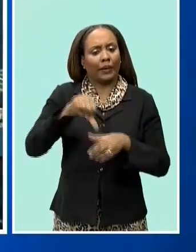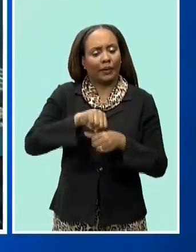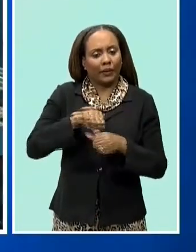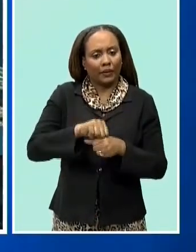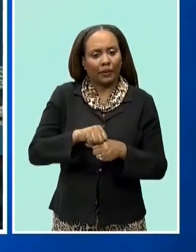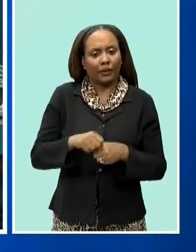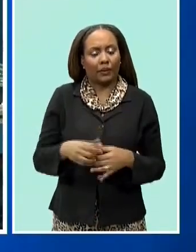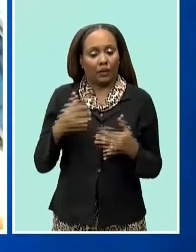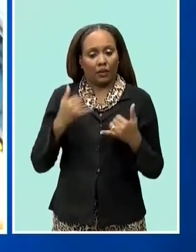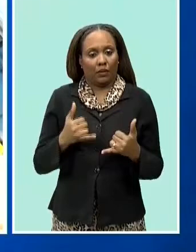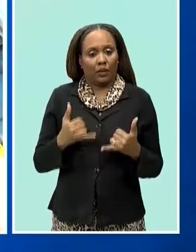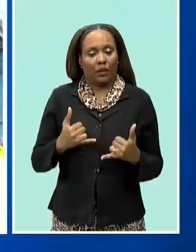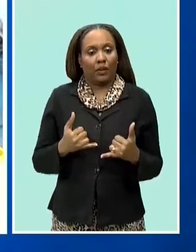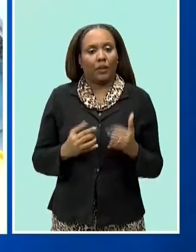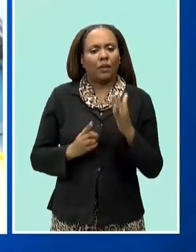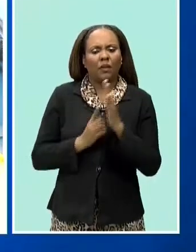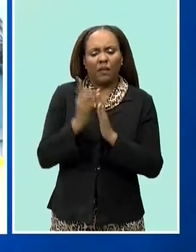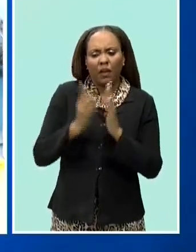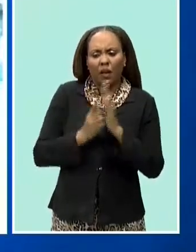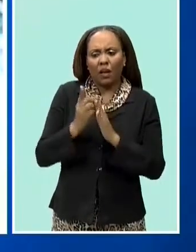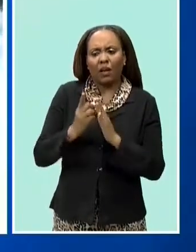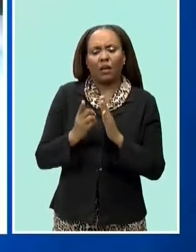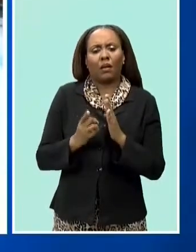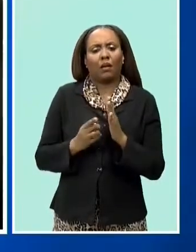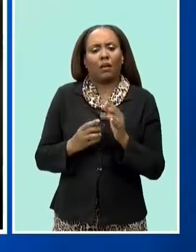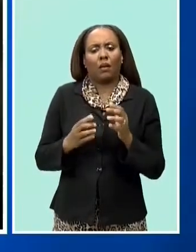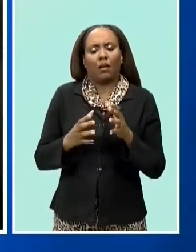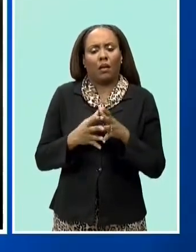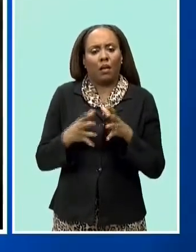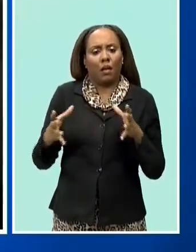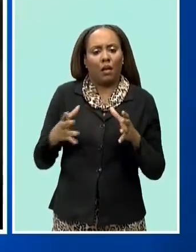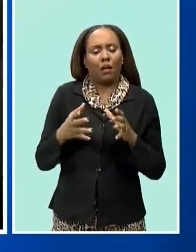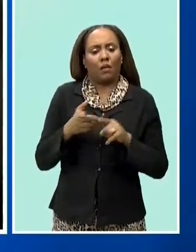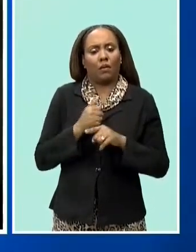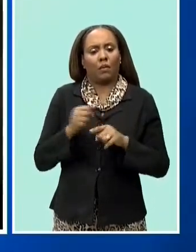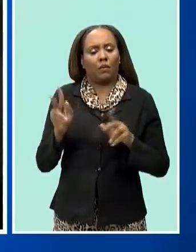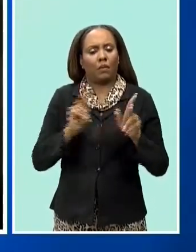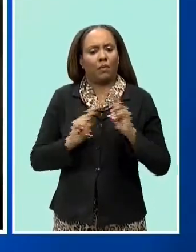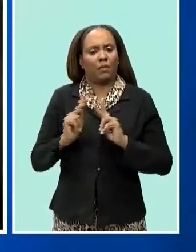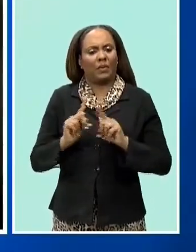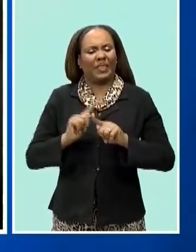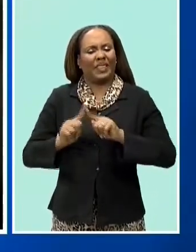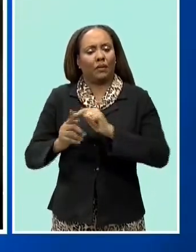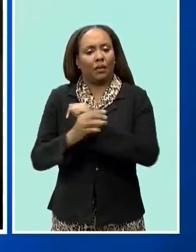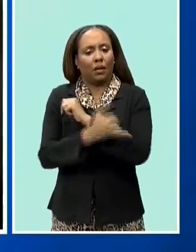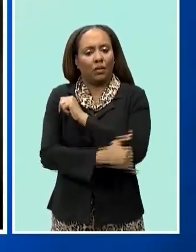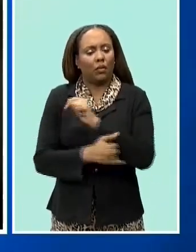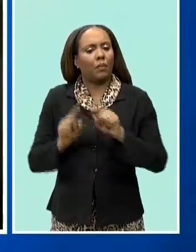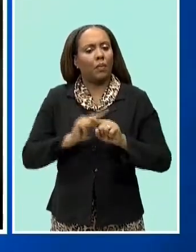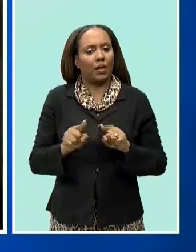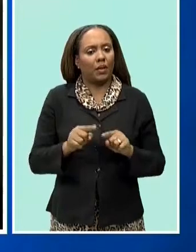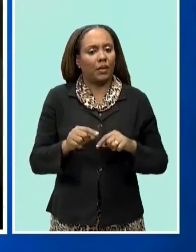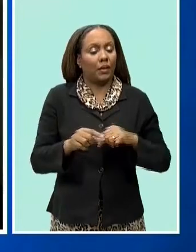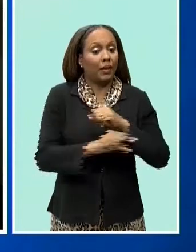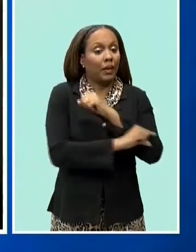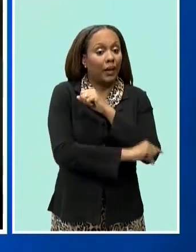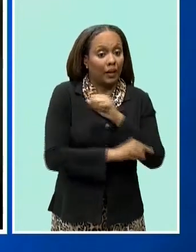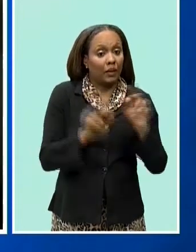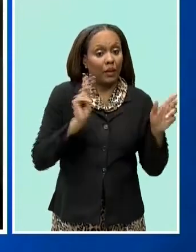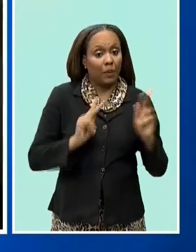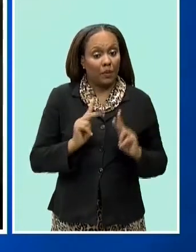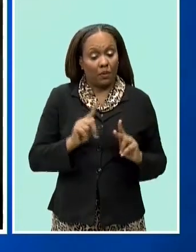industry is currently being developed by mostly foreign experts. We are also hoping that indigenous Ghanaians will be given the